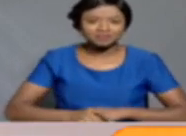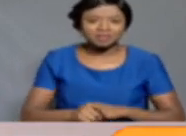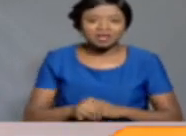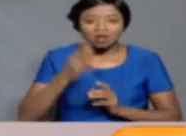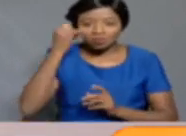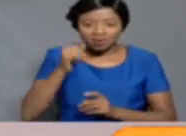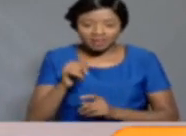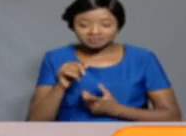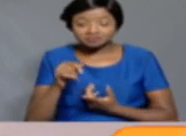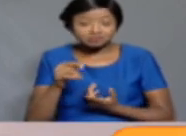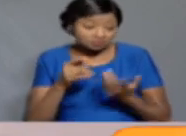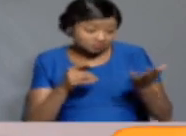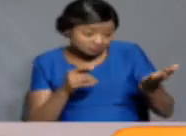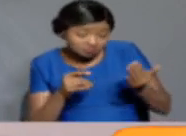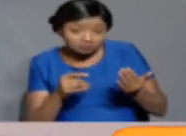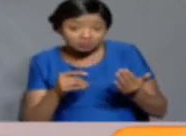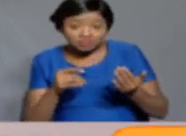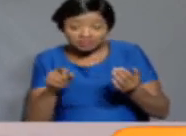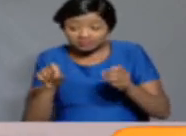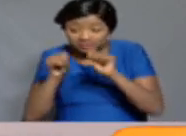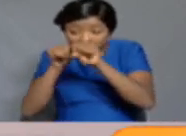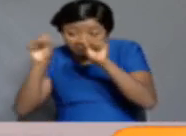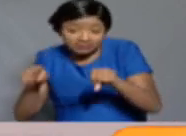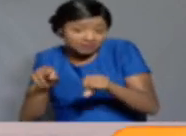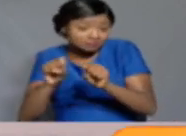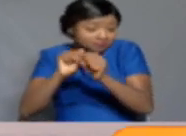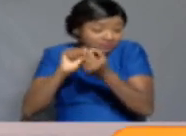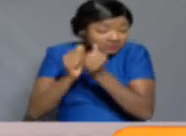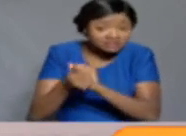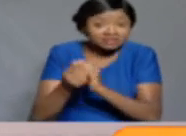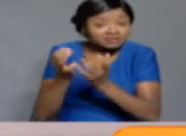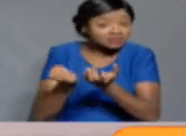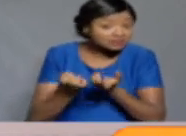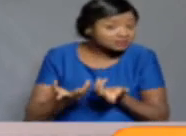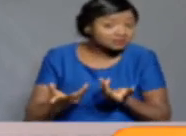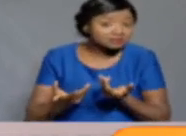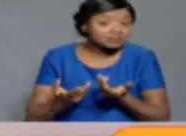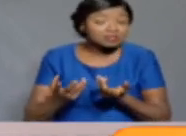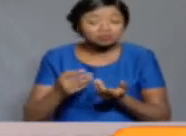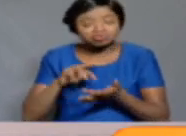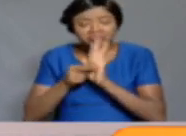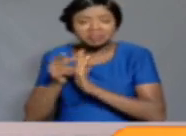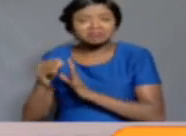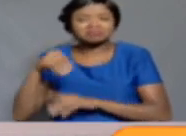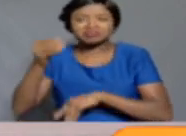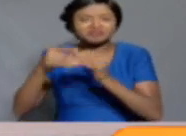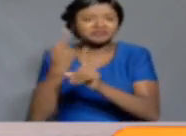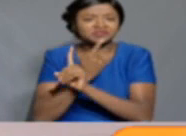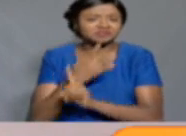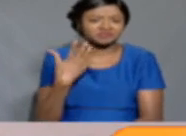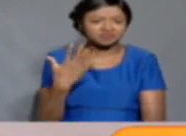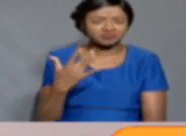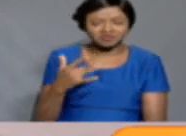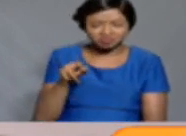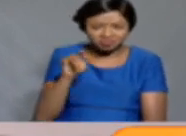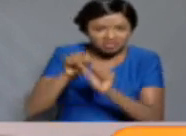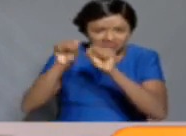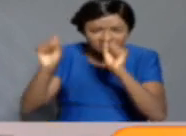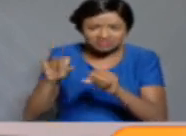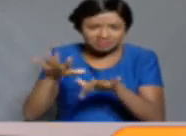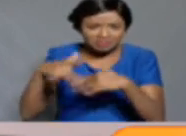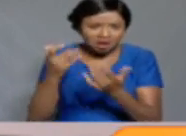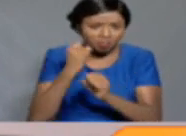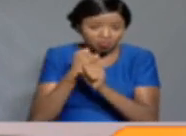did we need to change this system? The government probably has a good answer, and they've given out several documents to that effect. But do